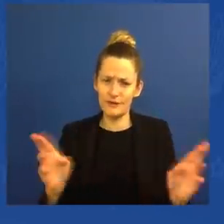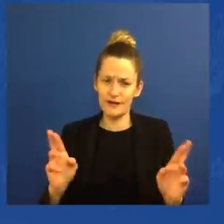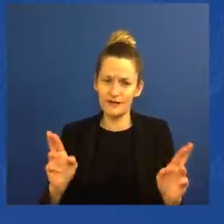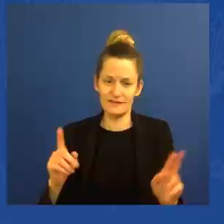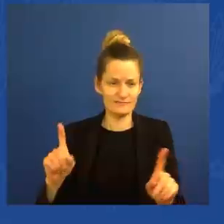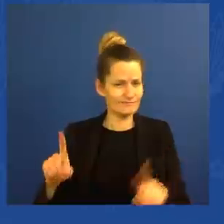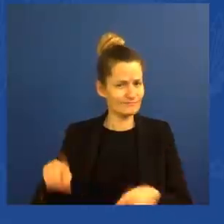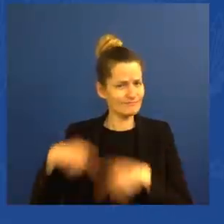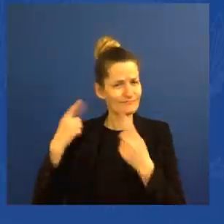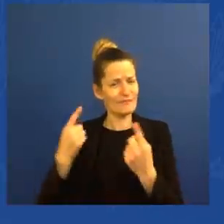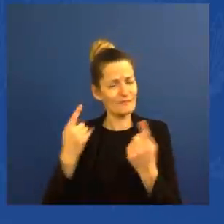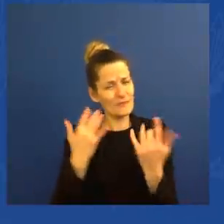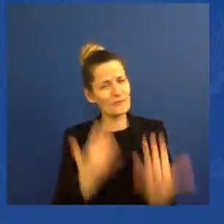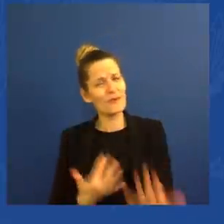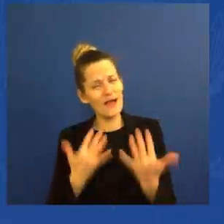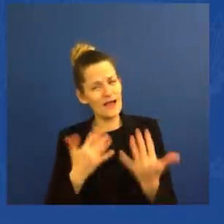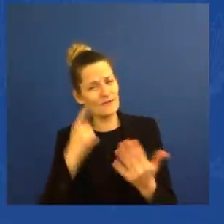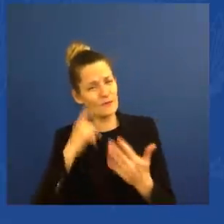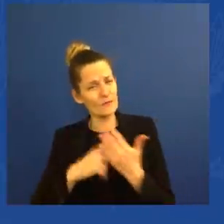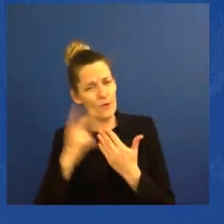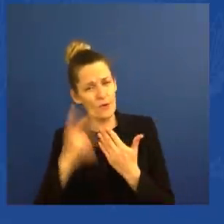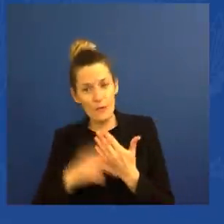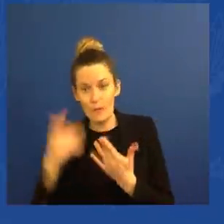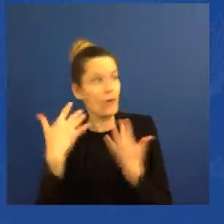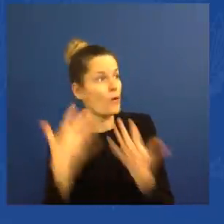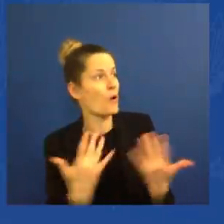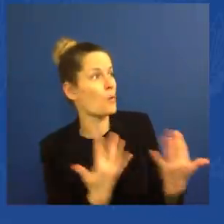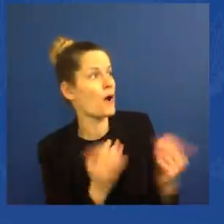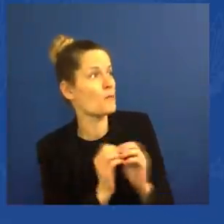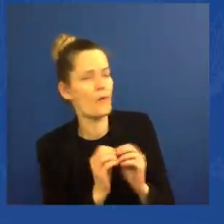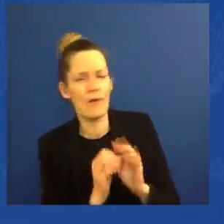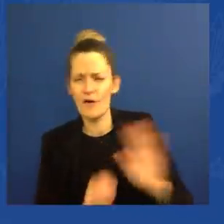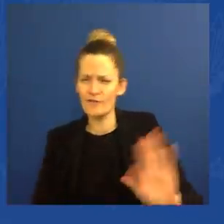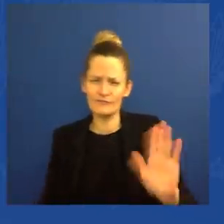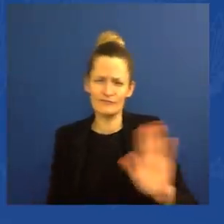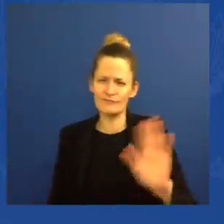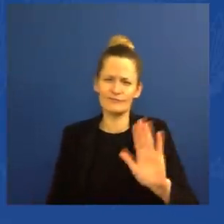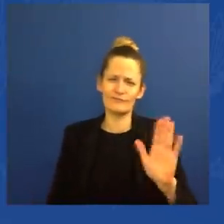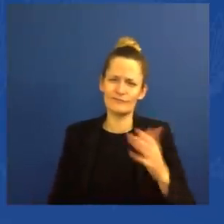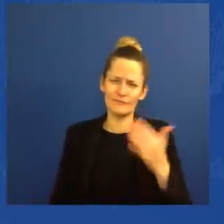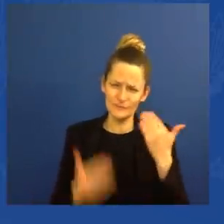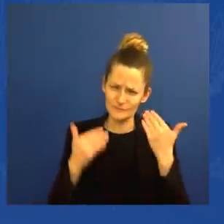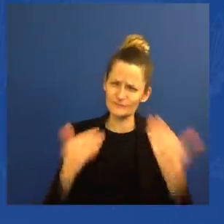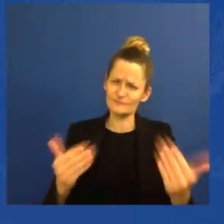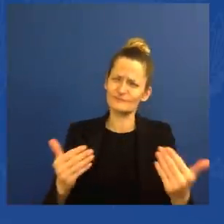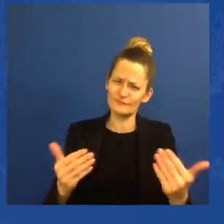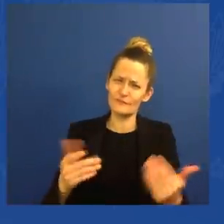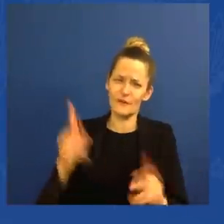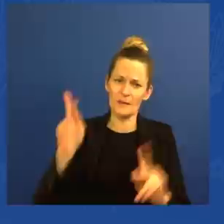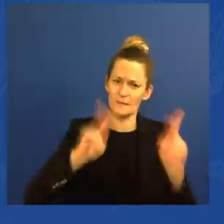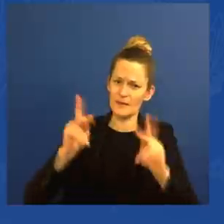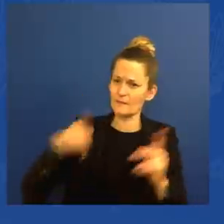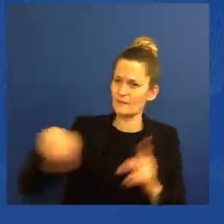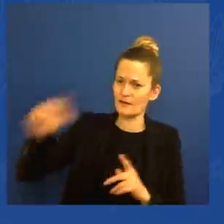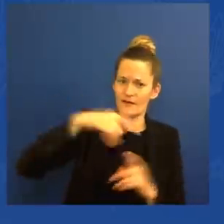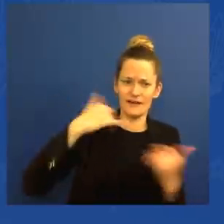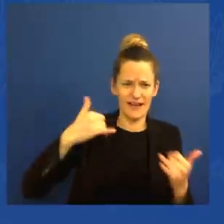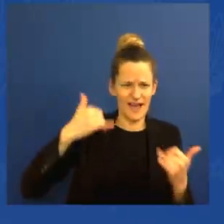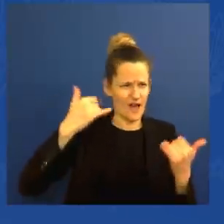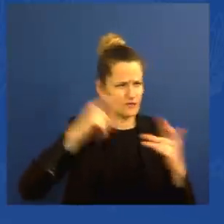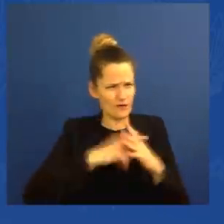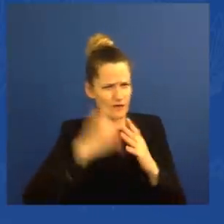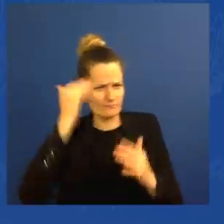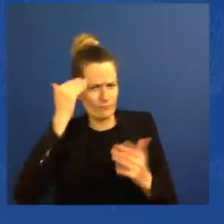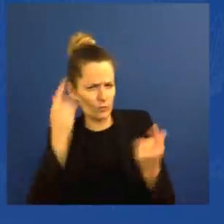pipe fitters, advanced manufacturers. And it takes training to get the job done well. And that's why all